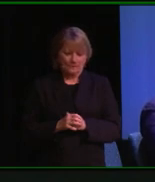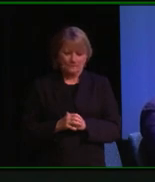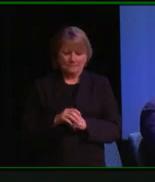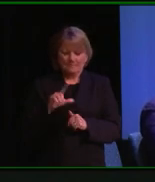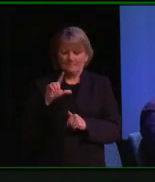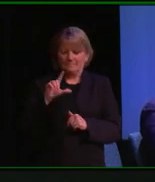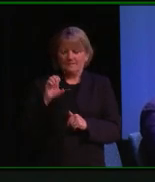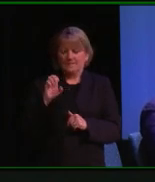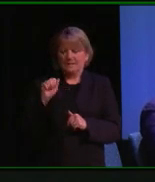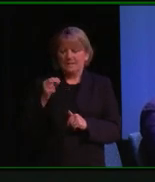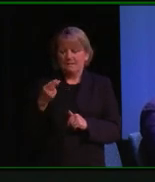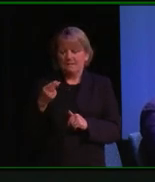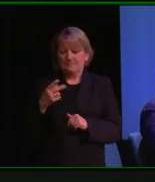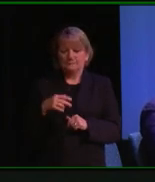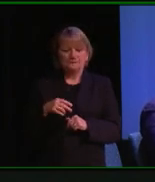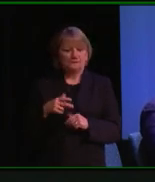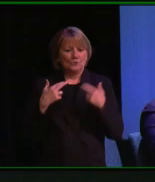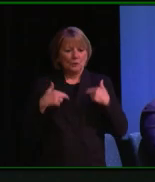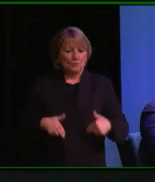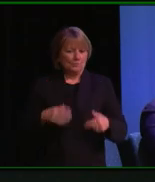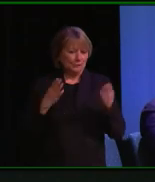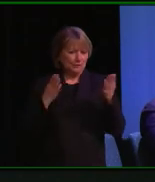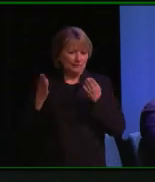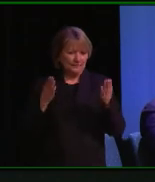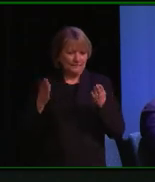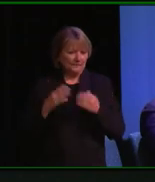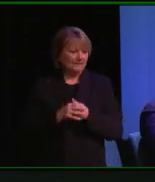Leah Borelli, Human Services.